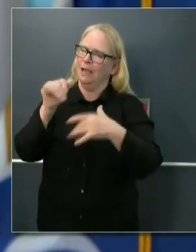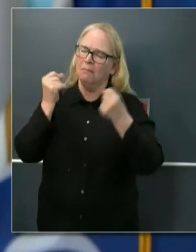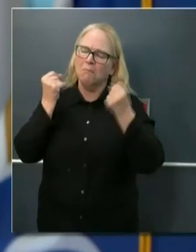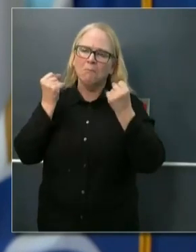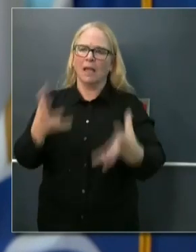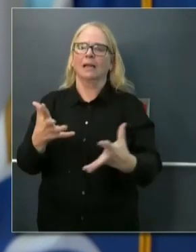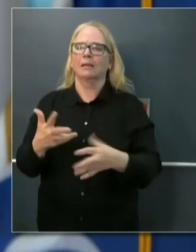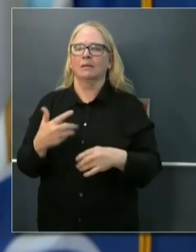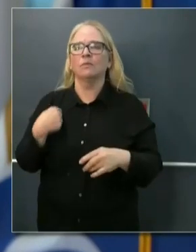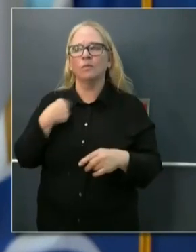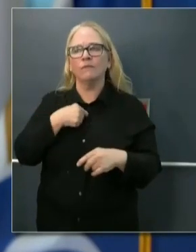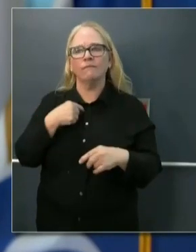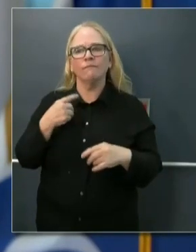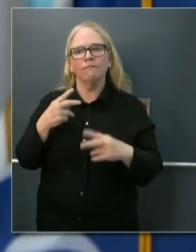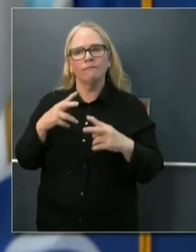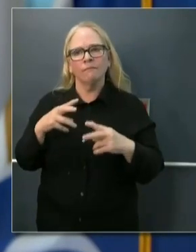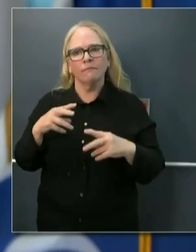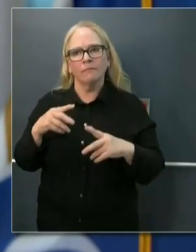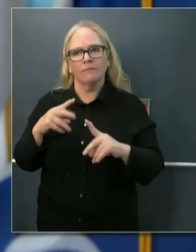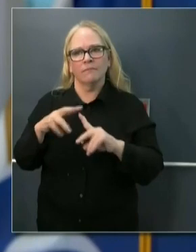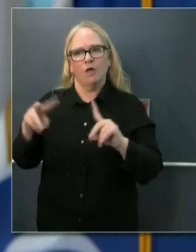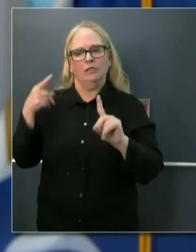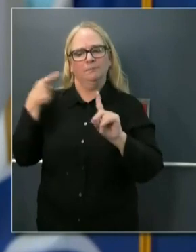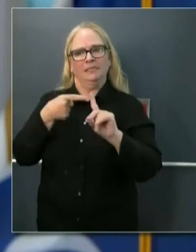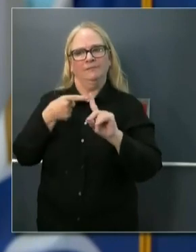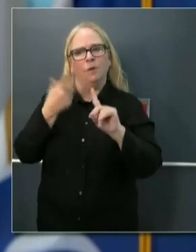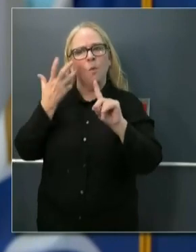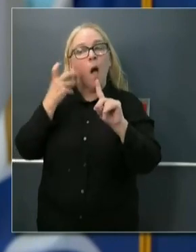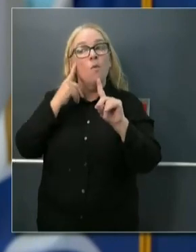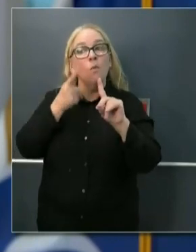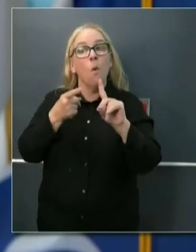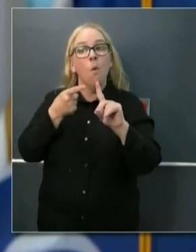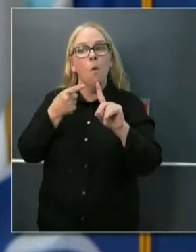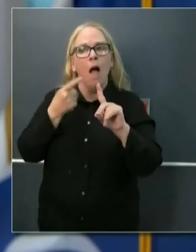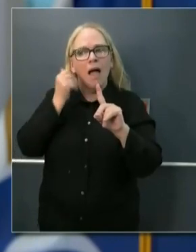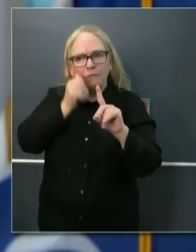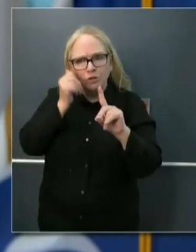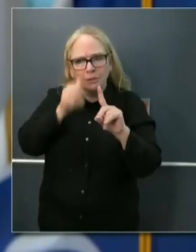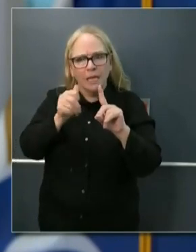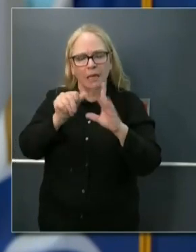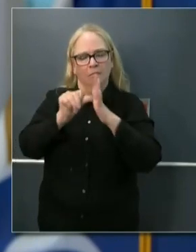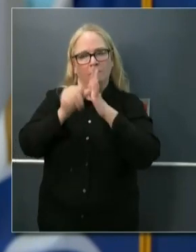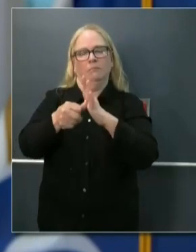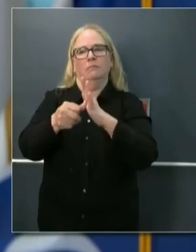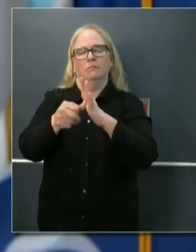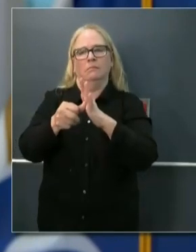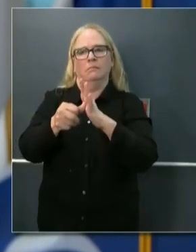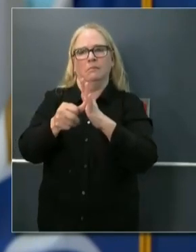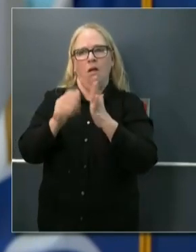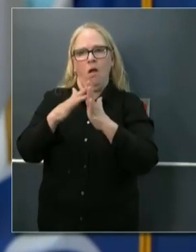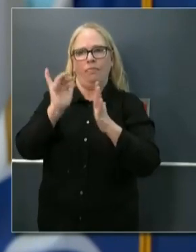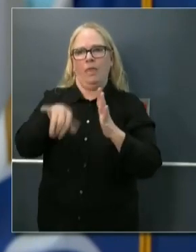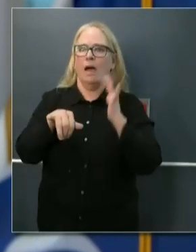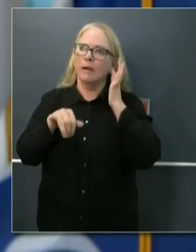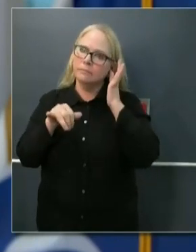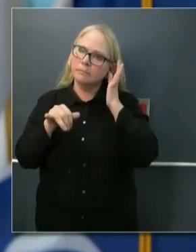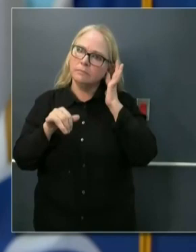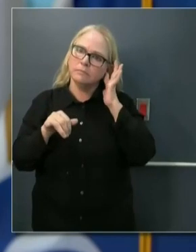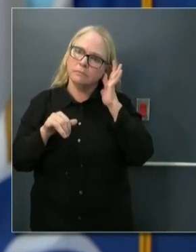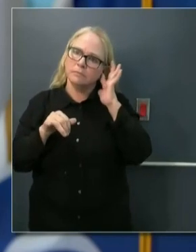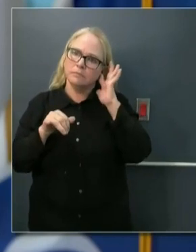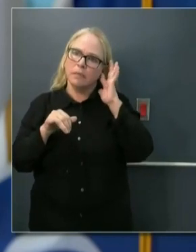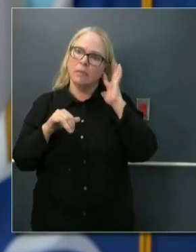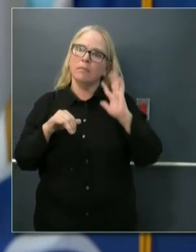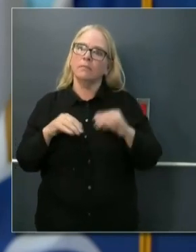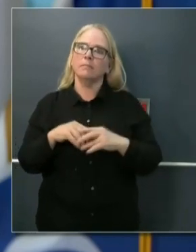been very, very specific about those goals, almost on a daily basis. And for the purpose of emphasis,